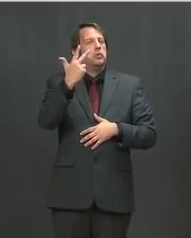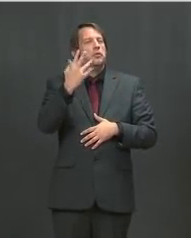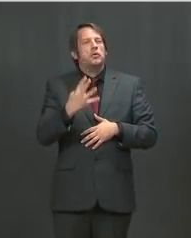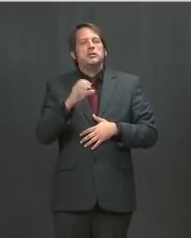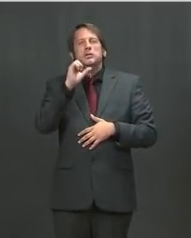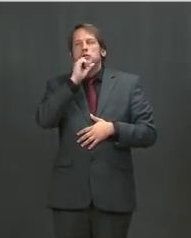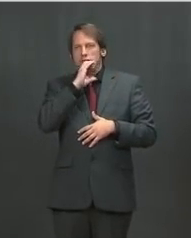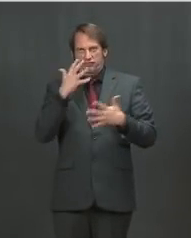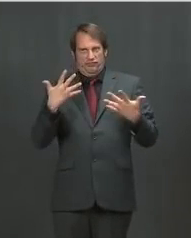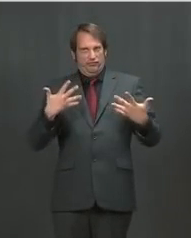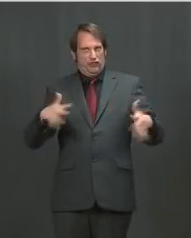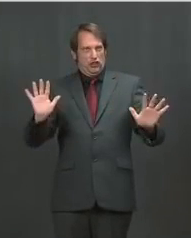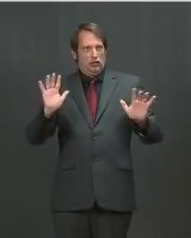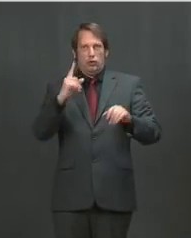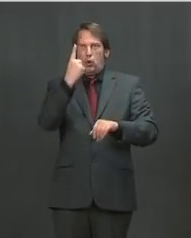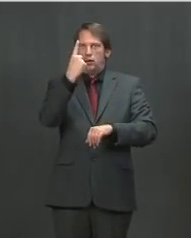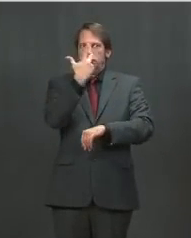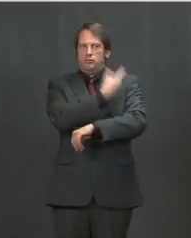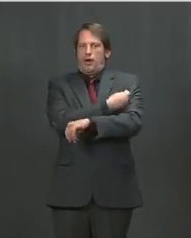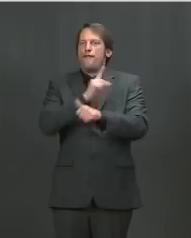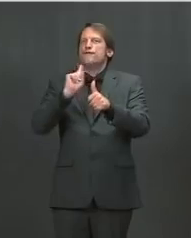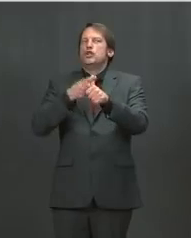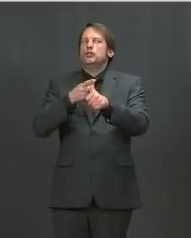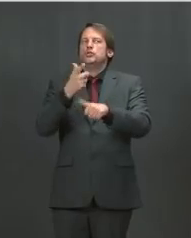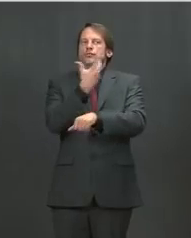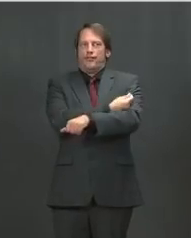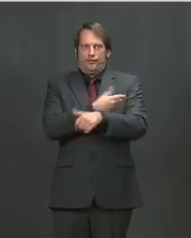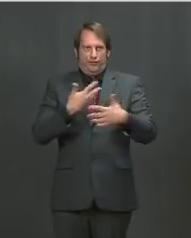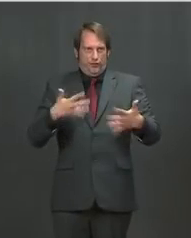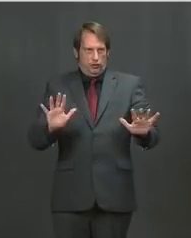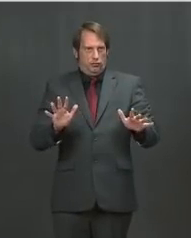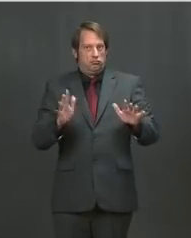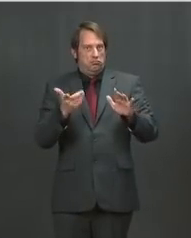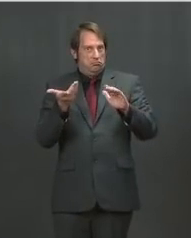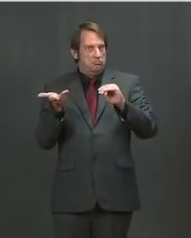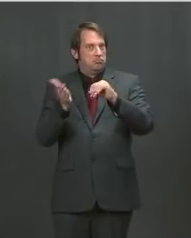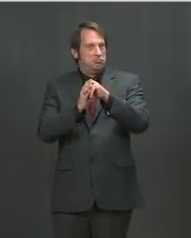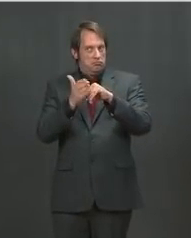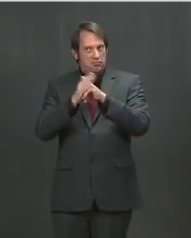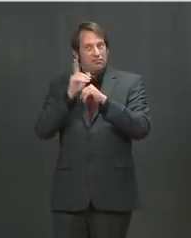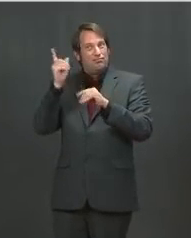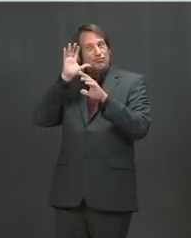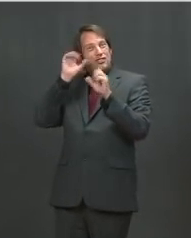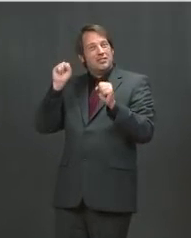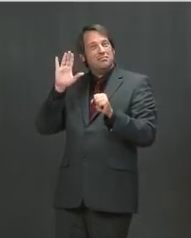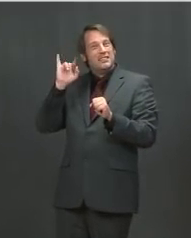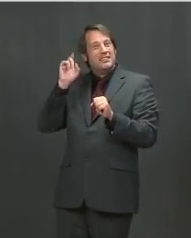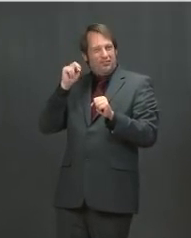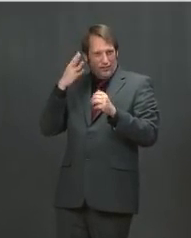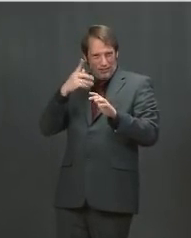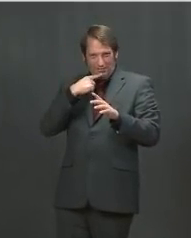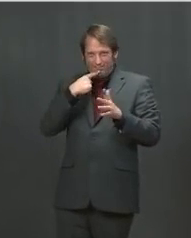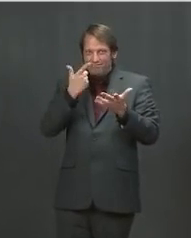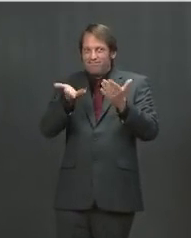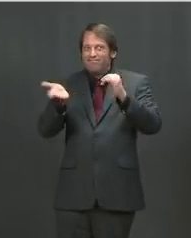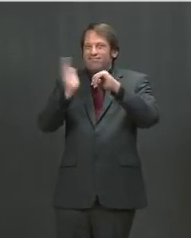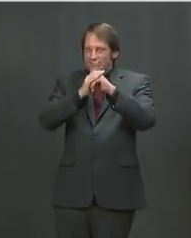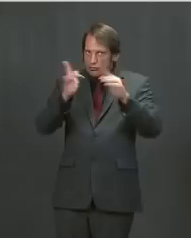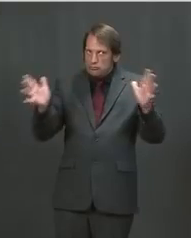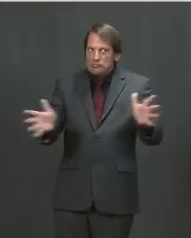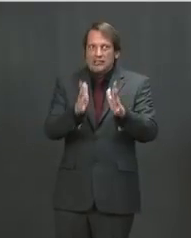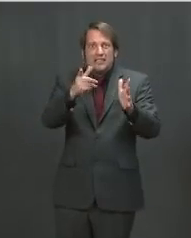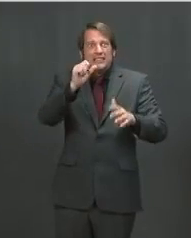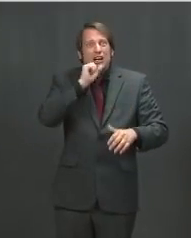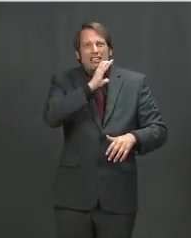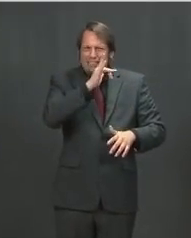dose. We think that can go higher, and as the president did yesterday, we urge seniors and people who are in contact with seniors